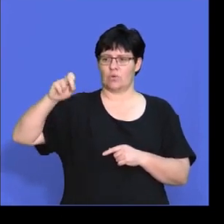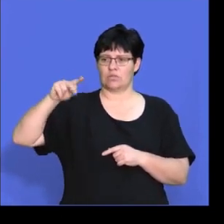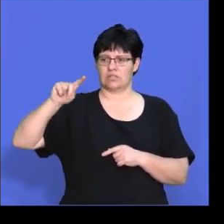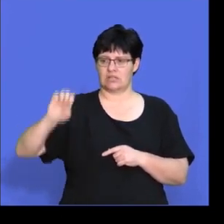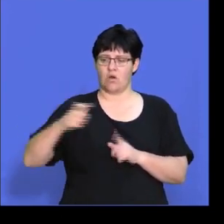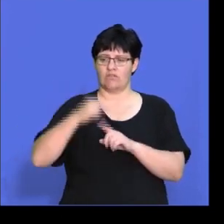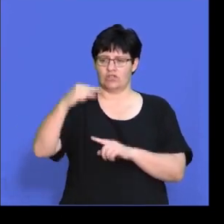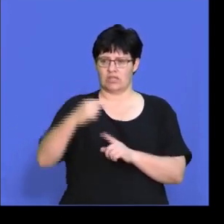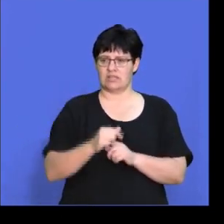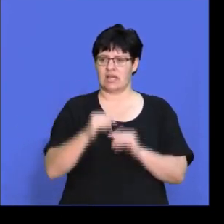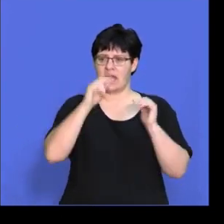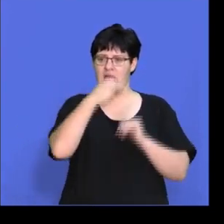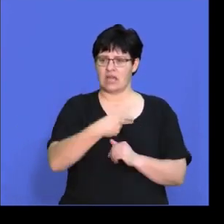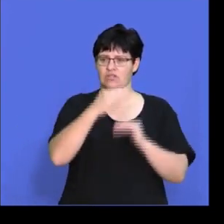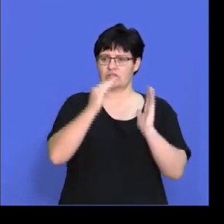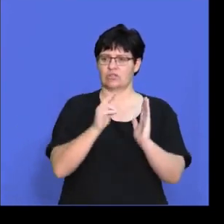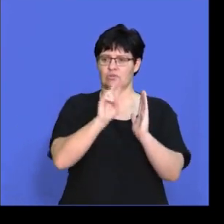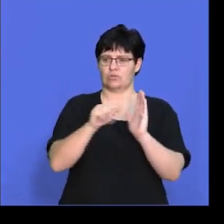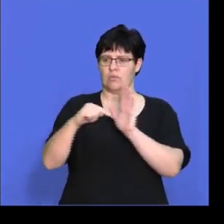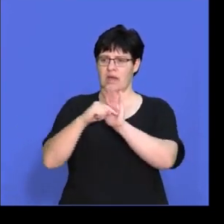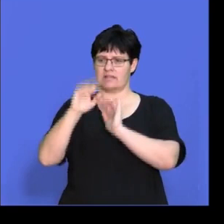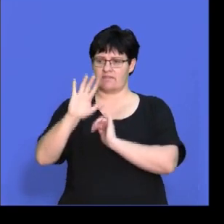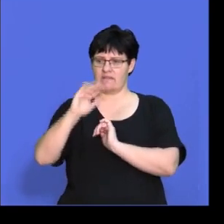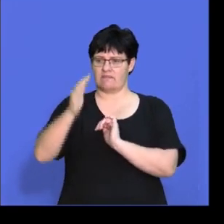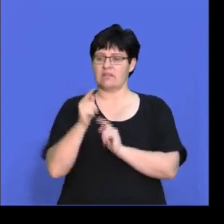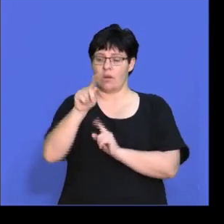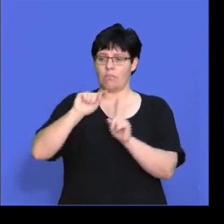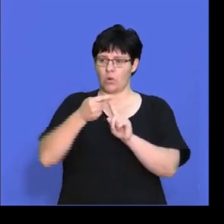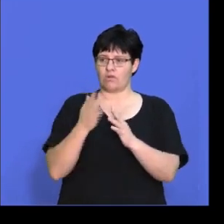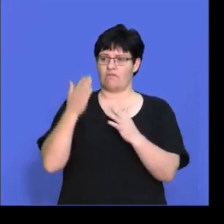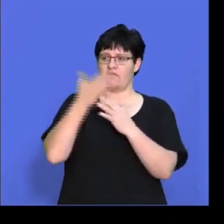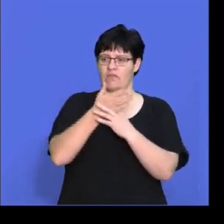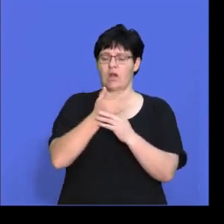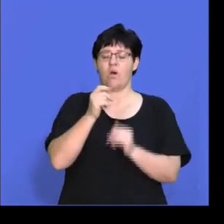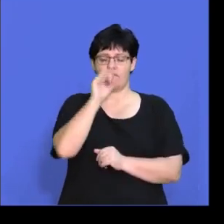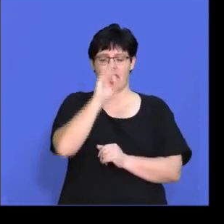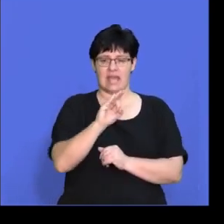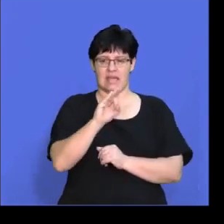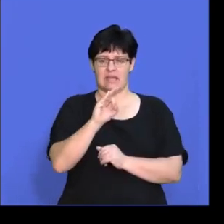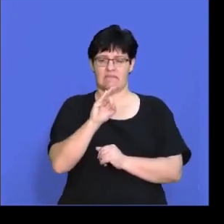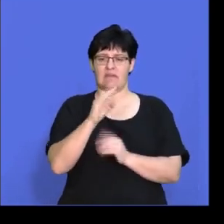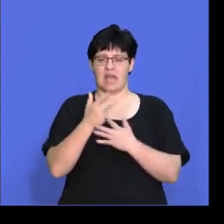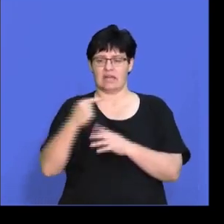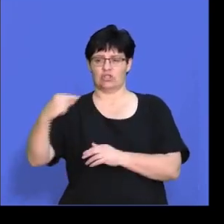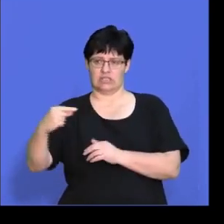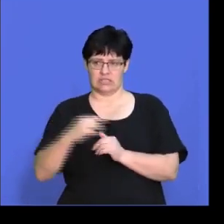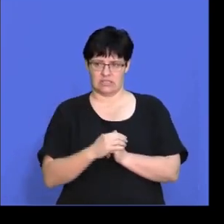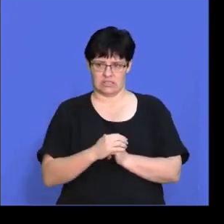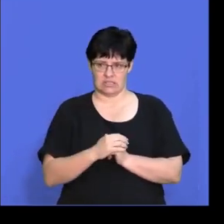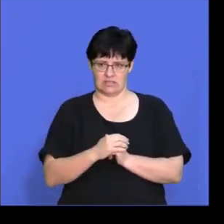h, which has the coordinates 1, -5, is one of the points of intersection of f and f and